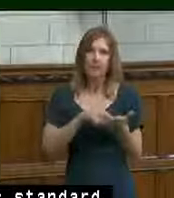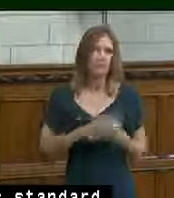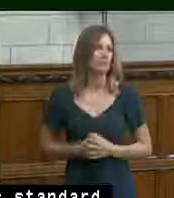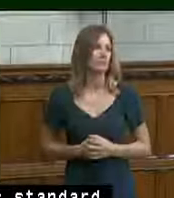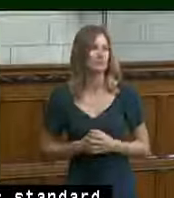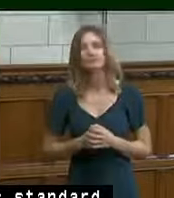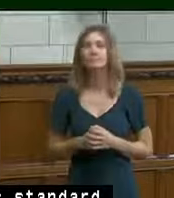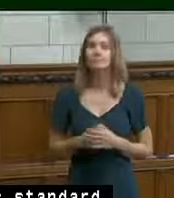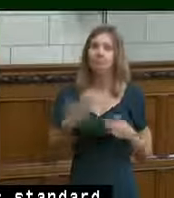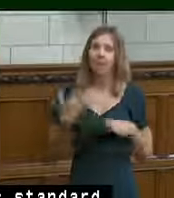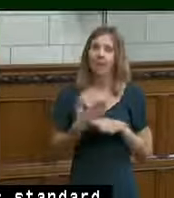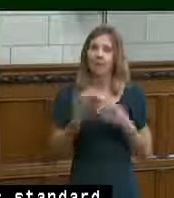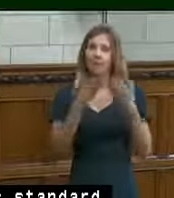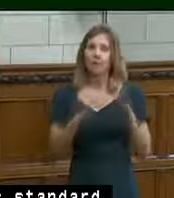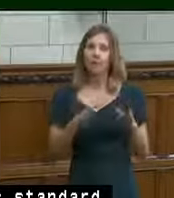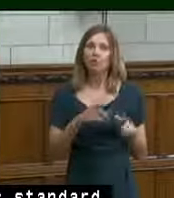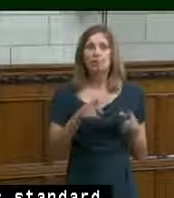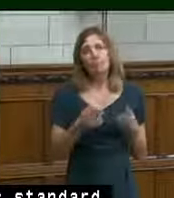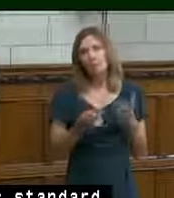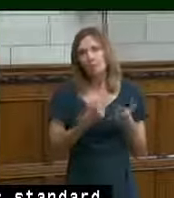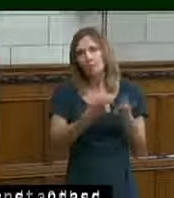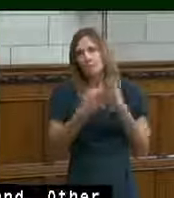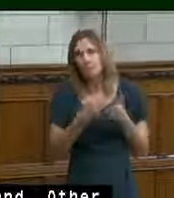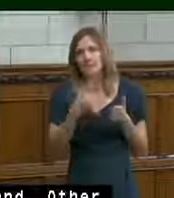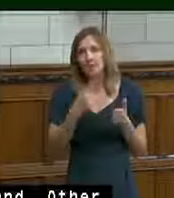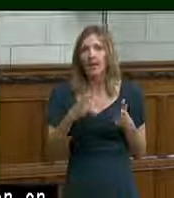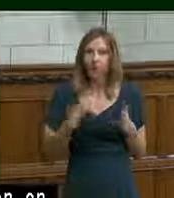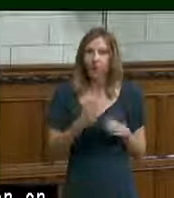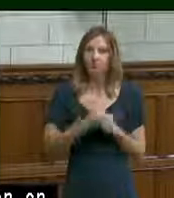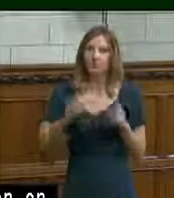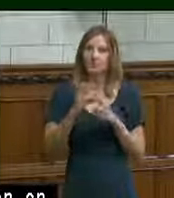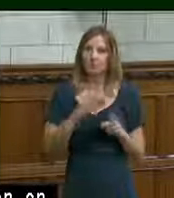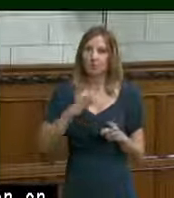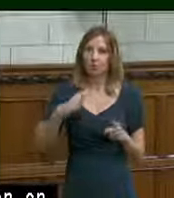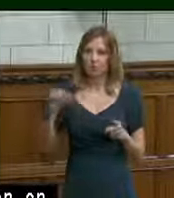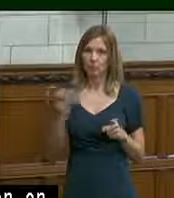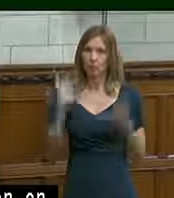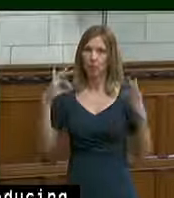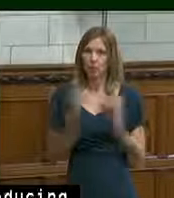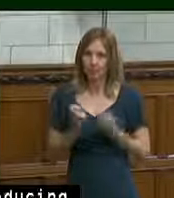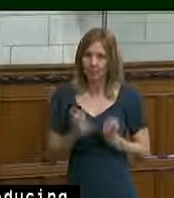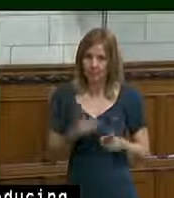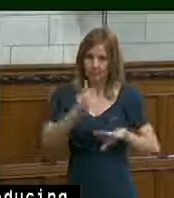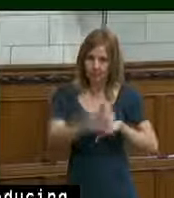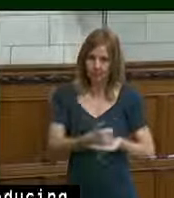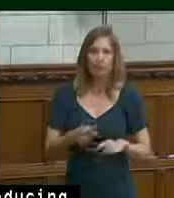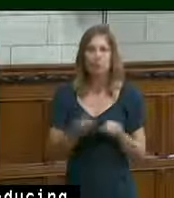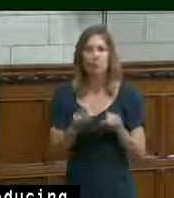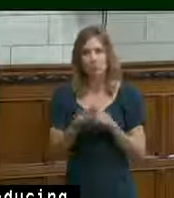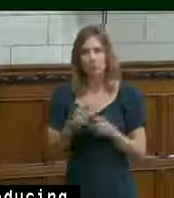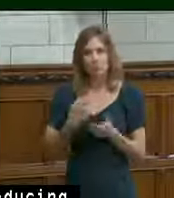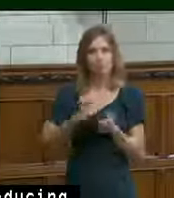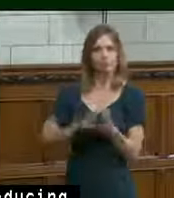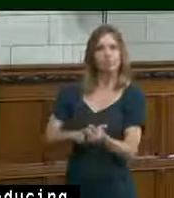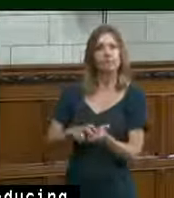Loss include introducing loop systems in all GP surgeries, BSL interpreters being available and allowing